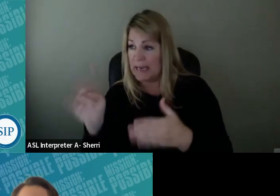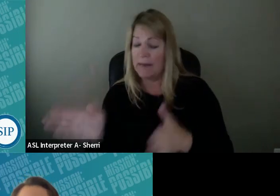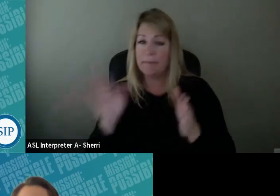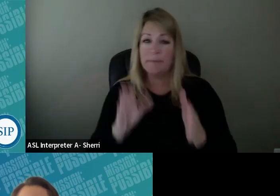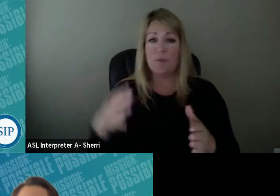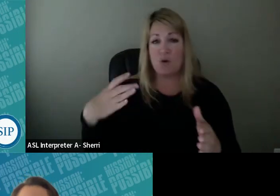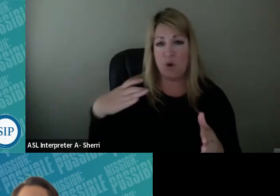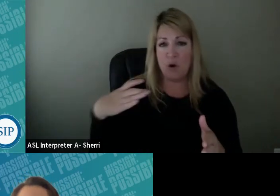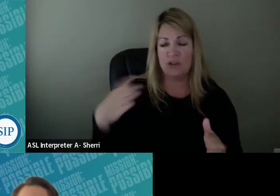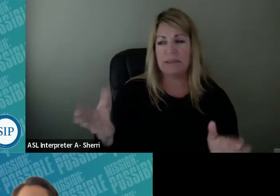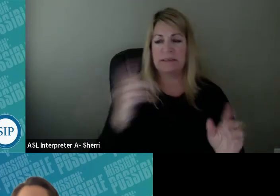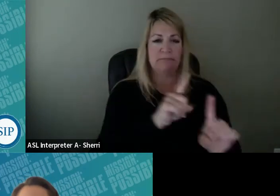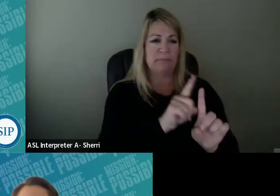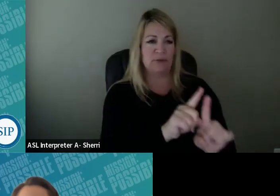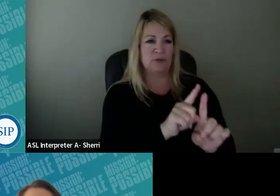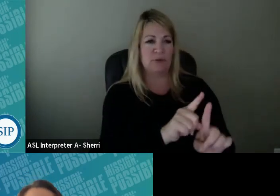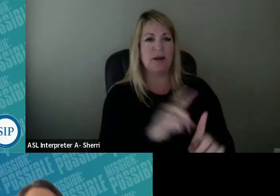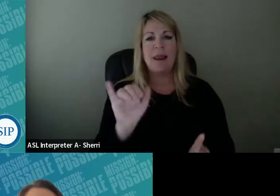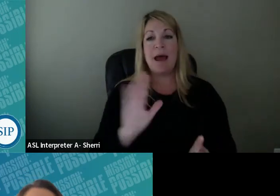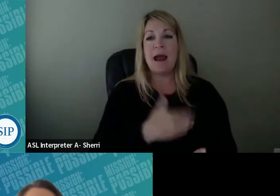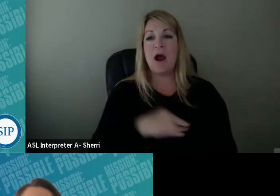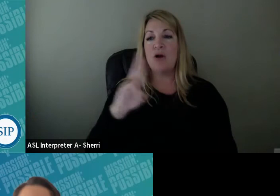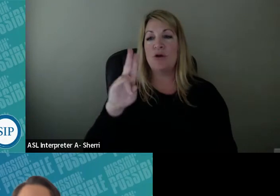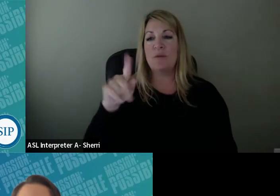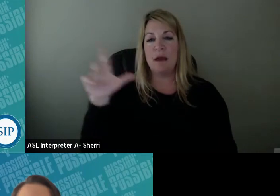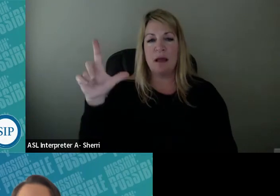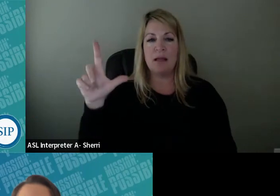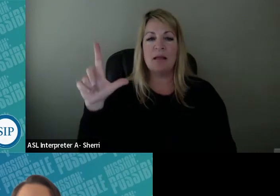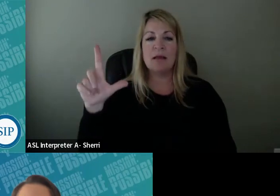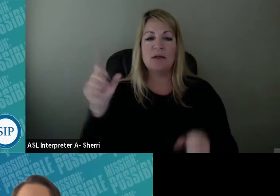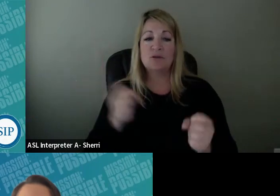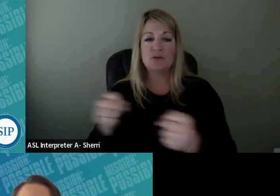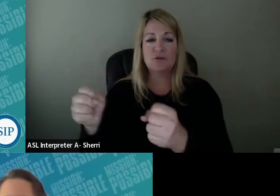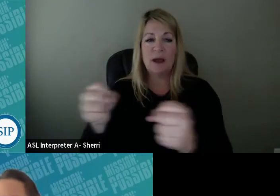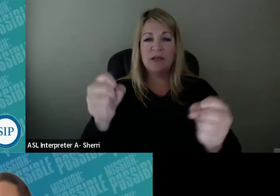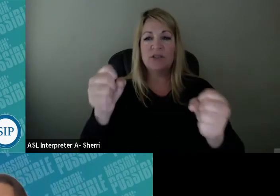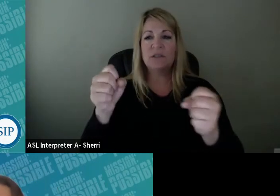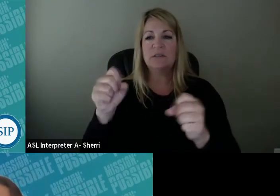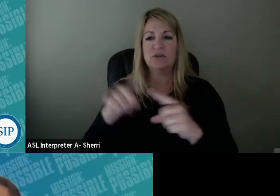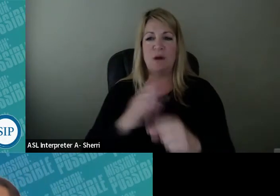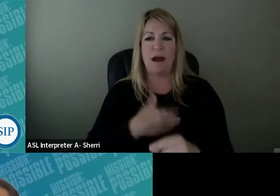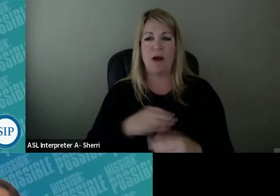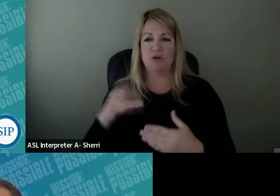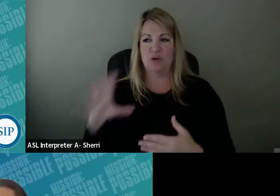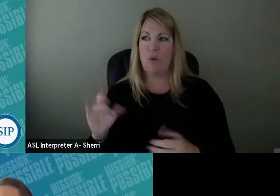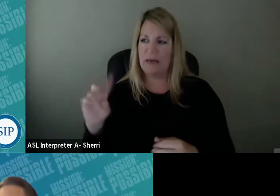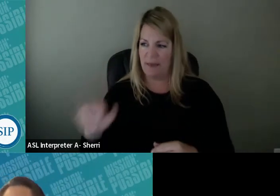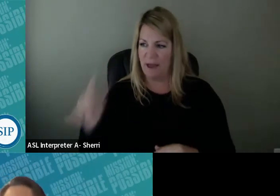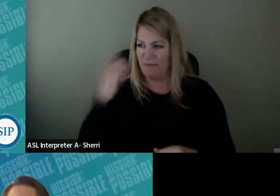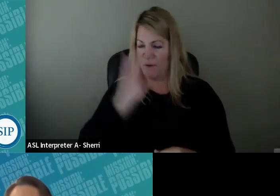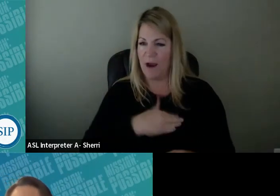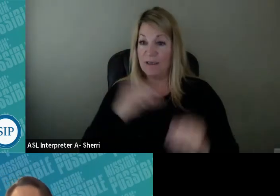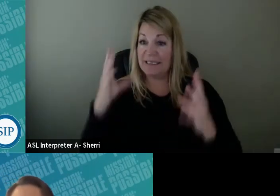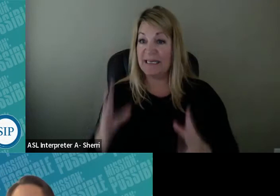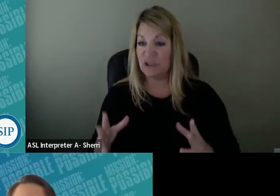or mentoring, just like our UDL strategies, providing options to our students. And so we did that to our teachers.